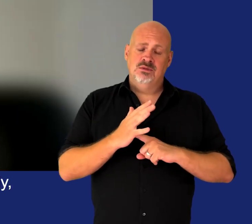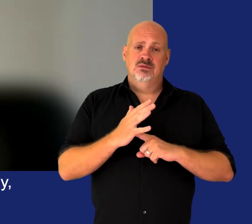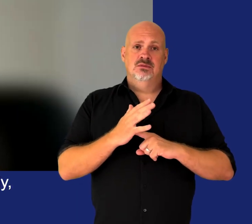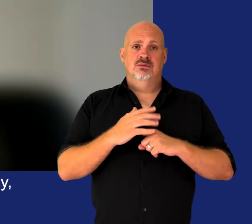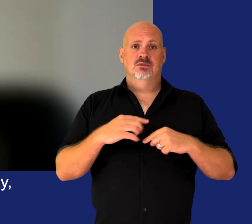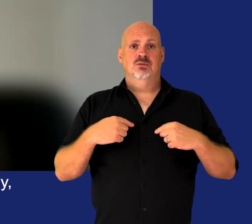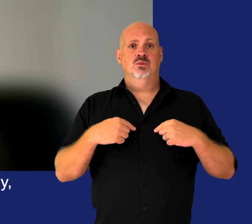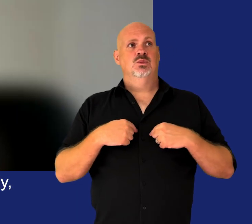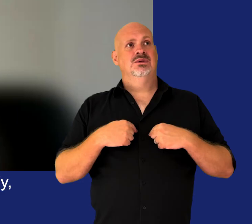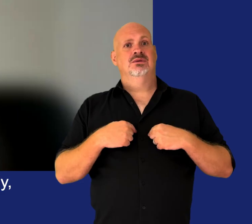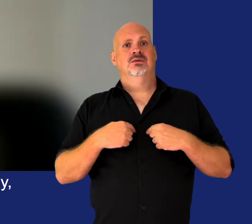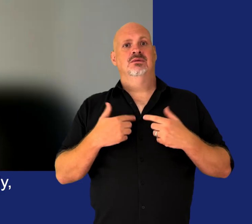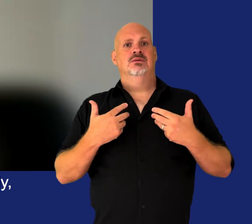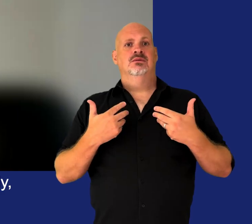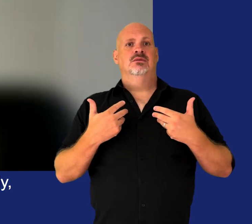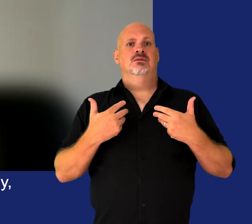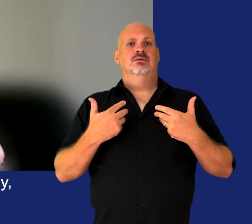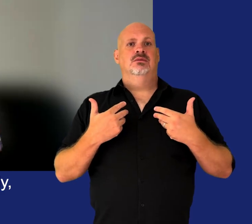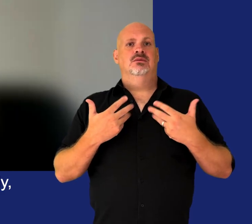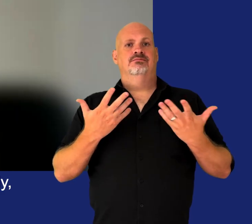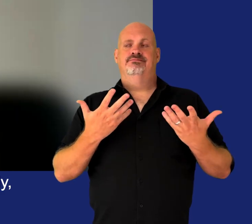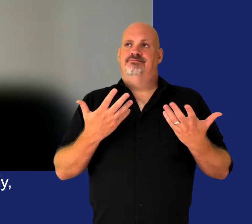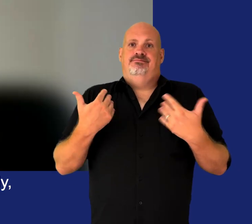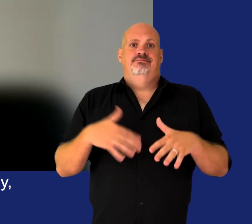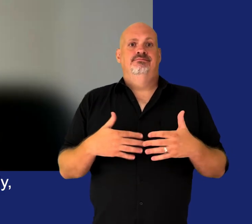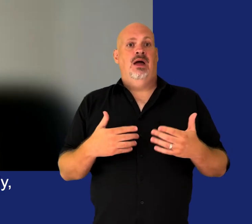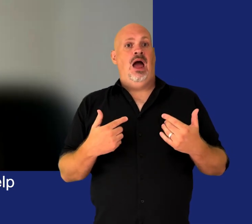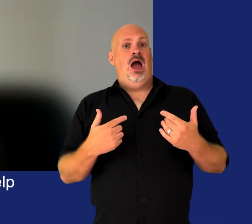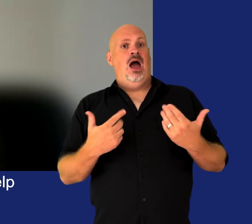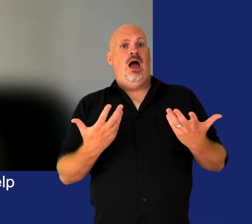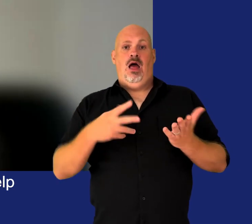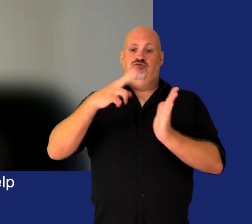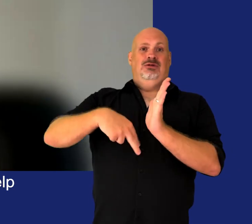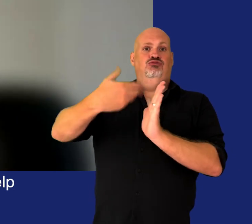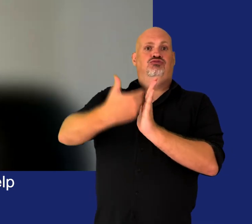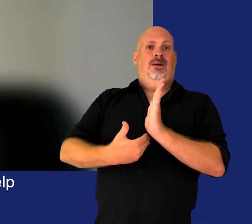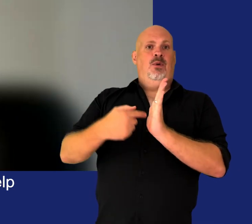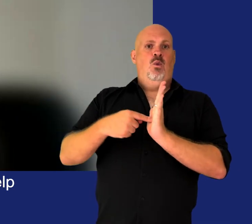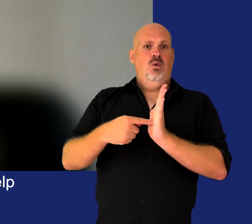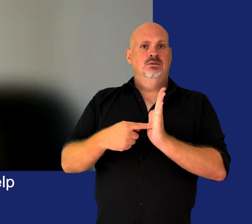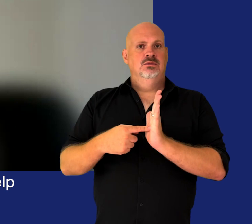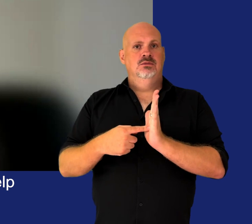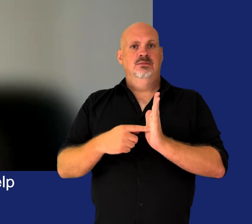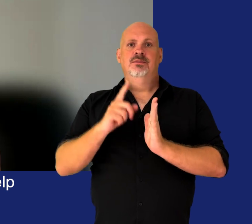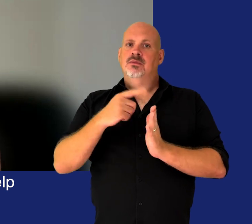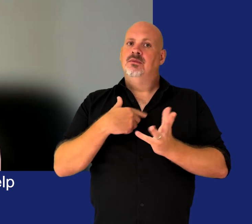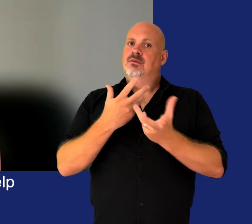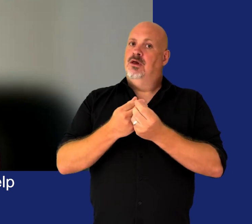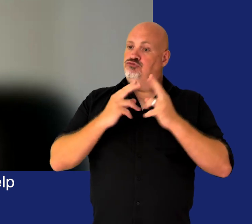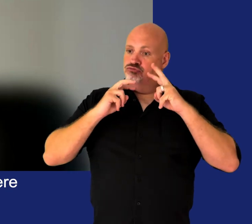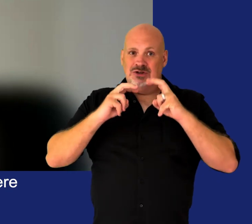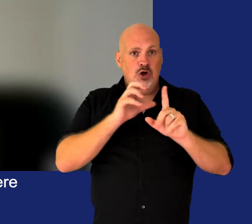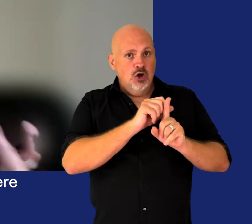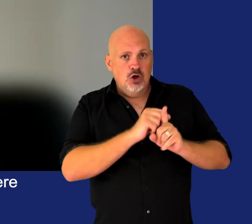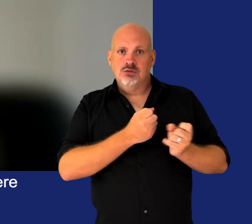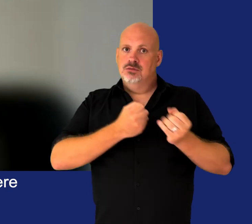so important that we not only, we don't just rely on people reading the report, but we help bring the research findings to